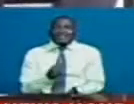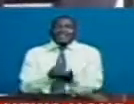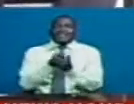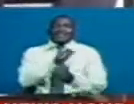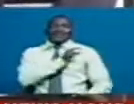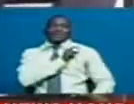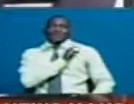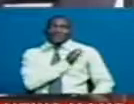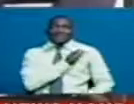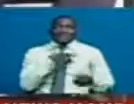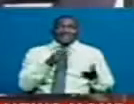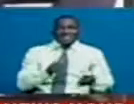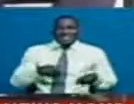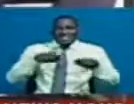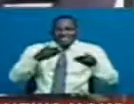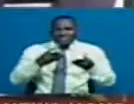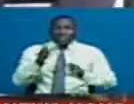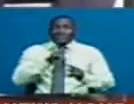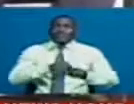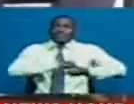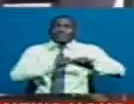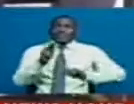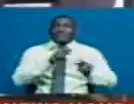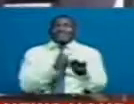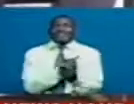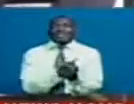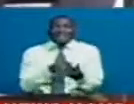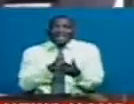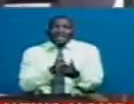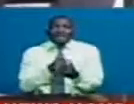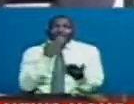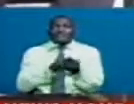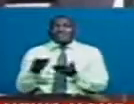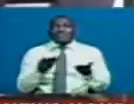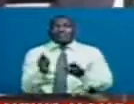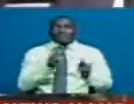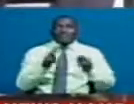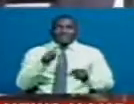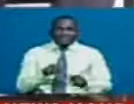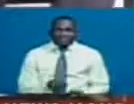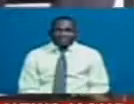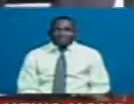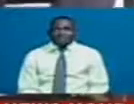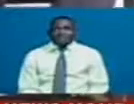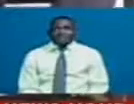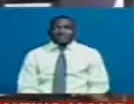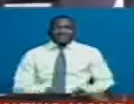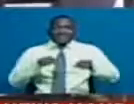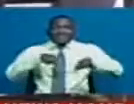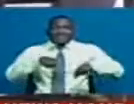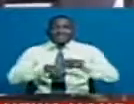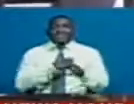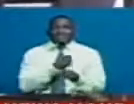the police provide the Ghanaian people the kind of service they deserve. This